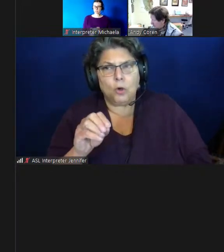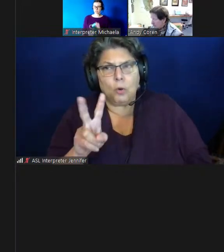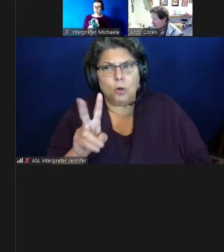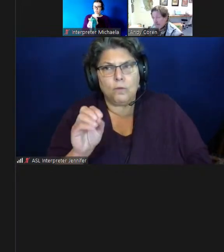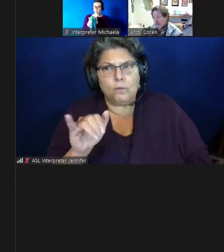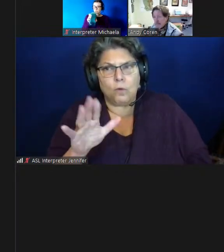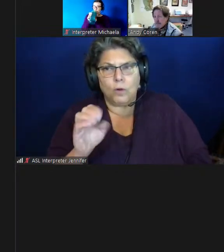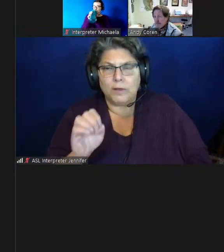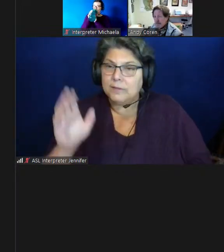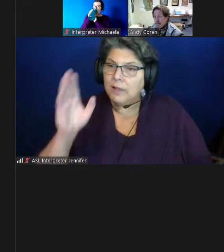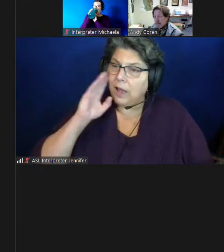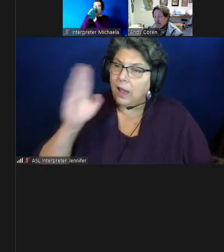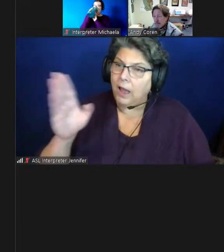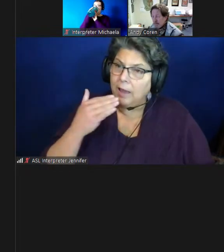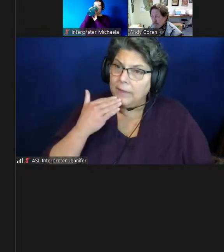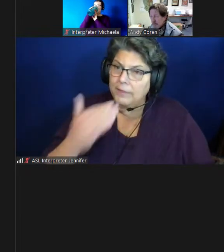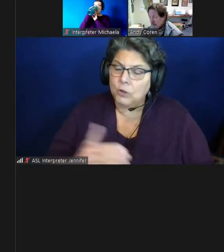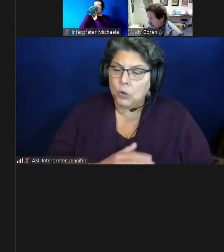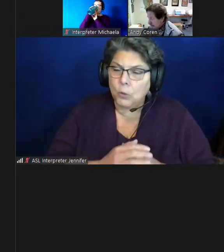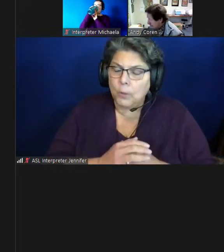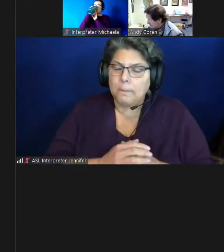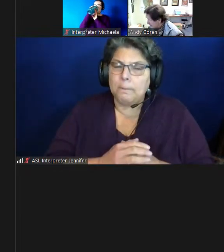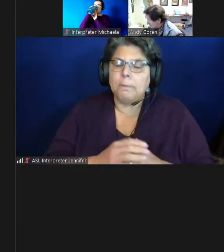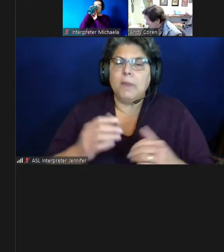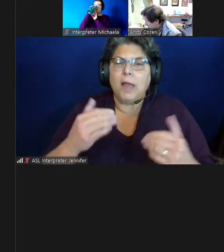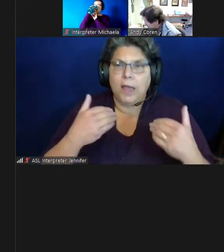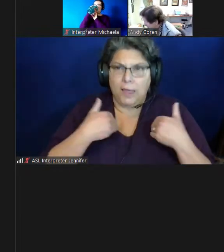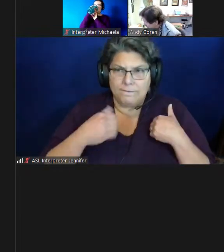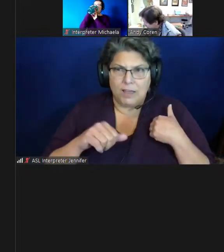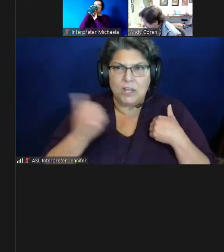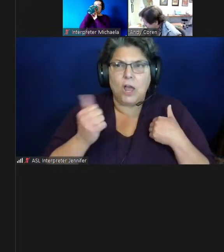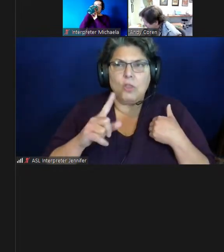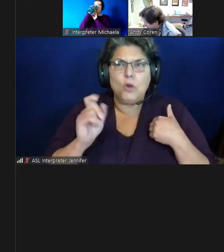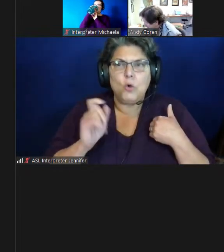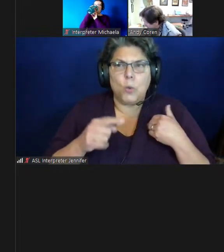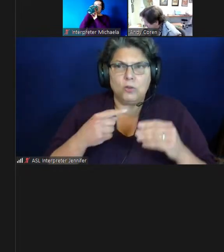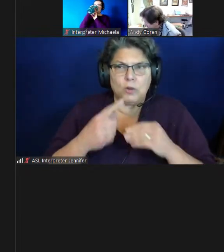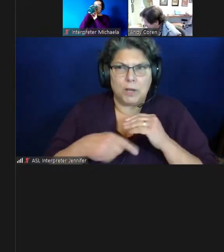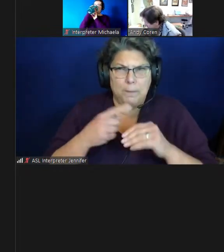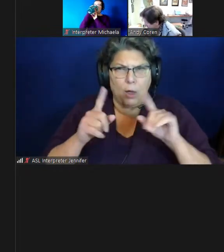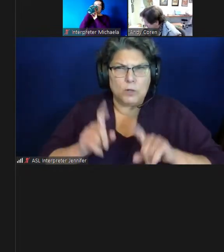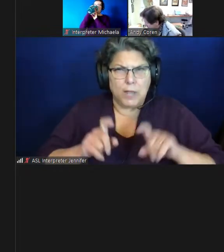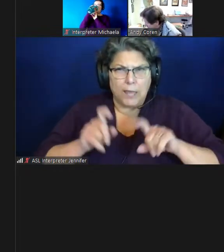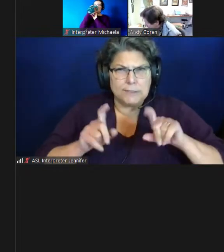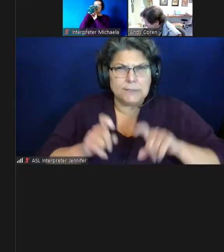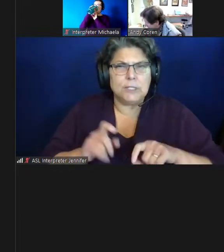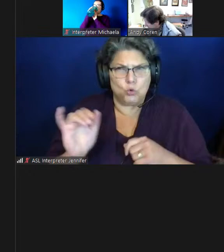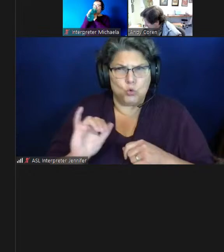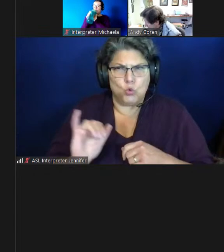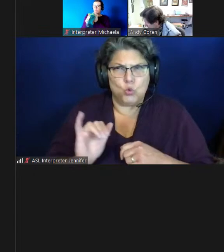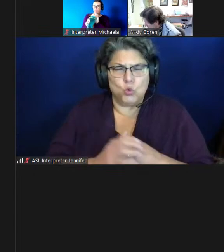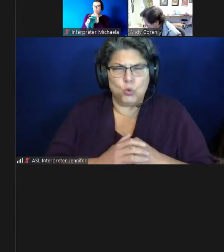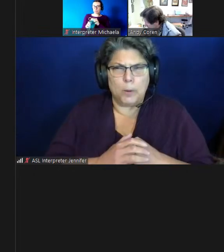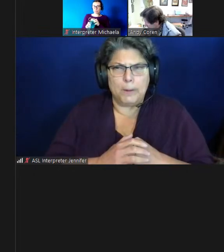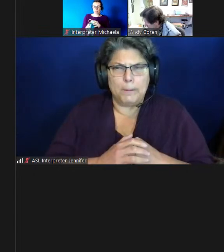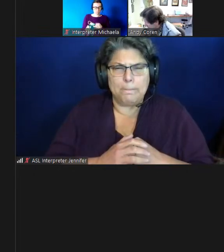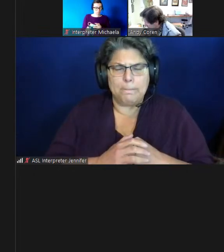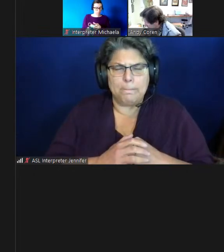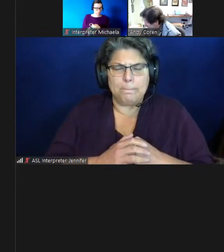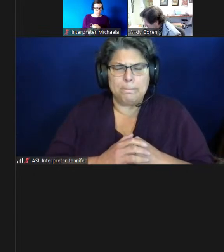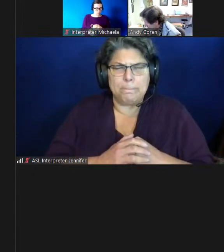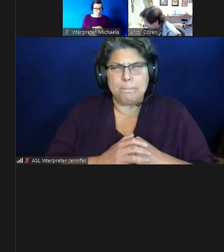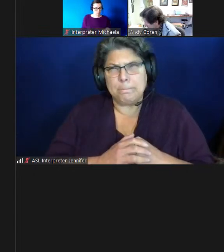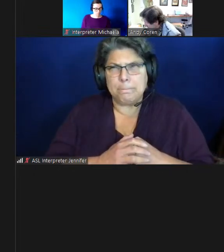Hi, thanks. So I have another question about testing as well, but sort